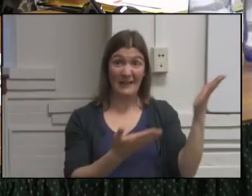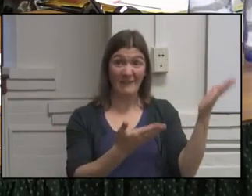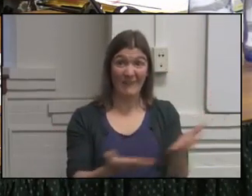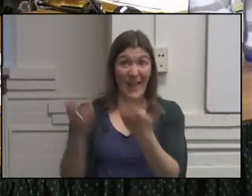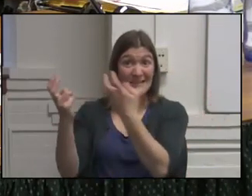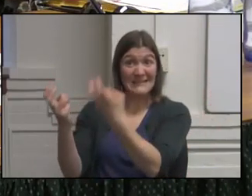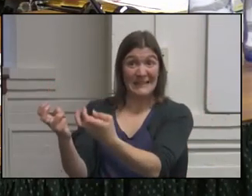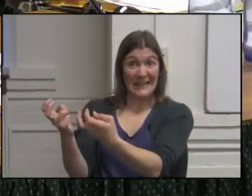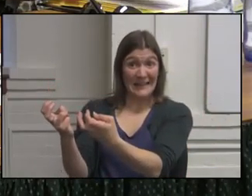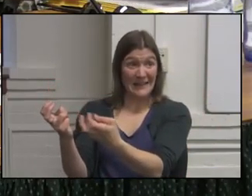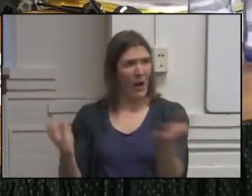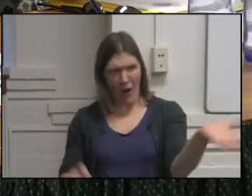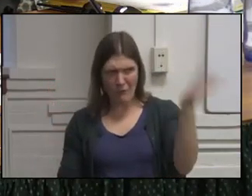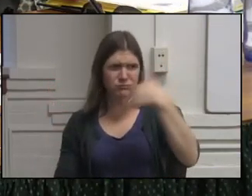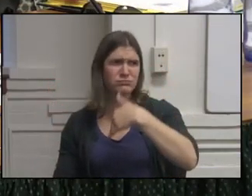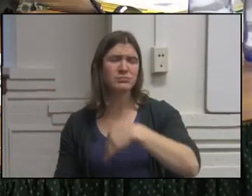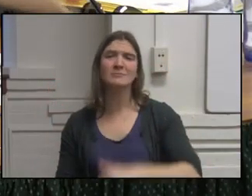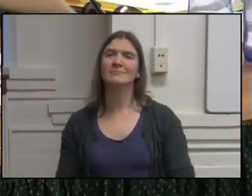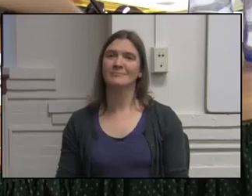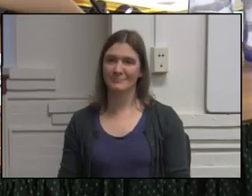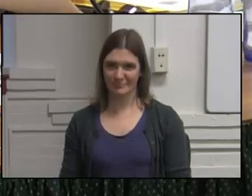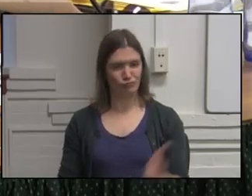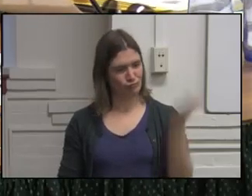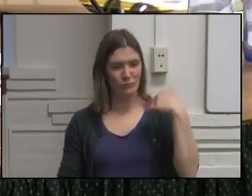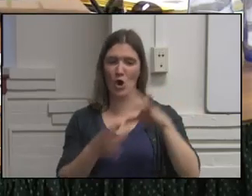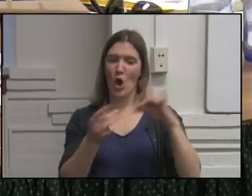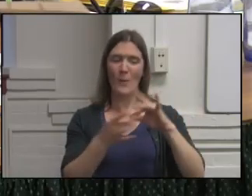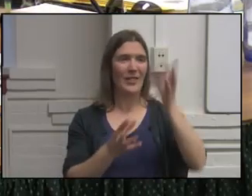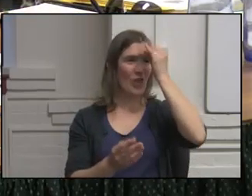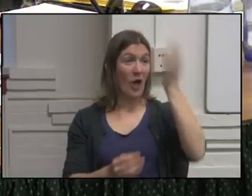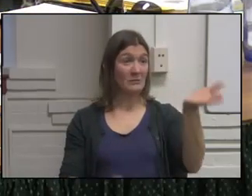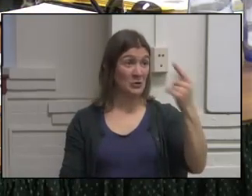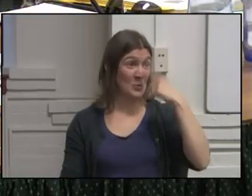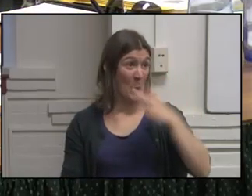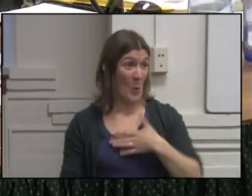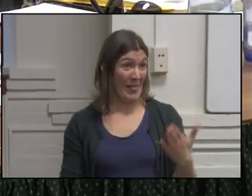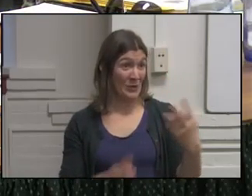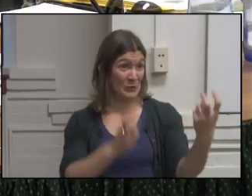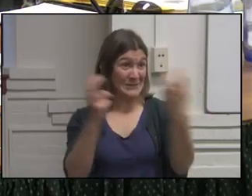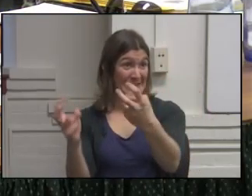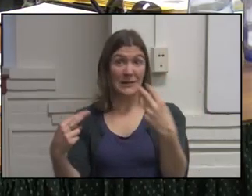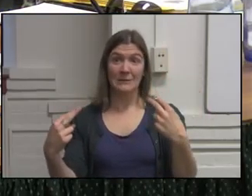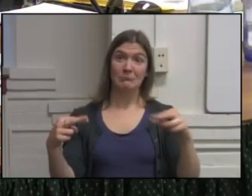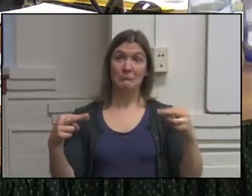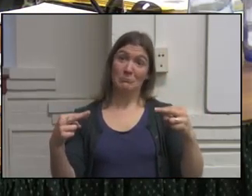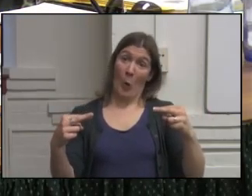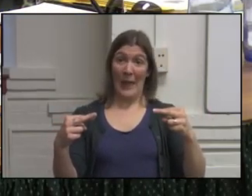come sit at the table you so may. They could offer mm-hmm. comments and thoughts as we go along. Would you be willing to do that?